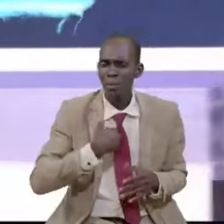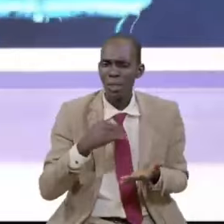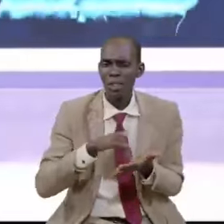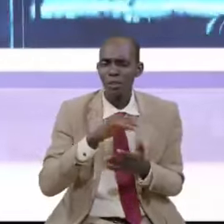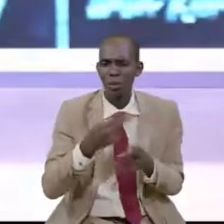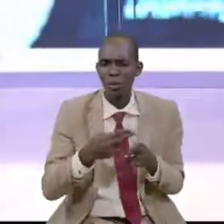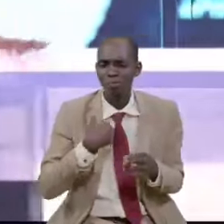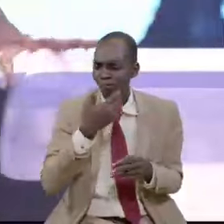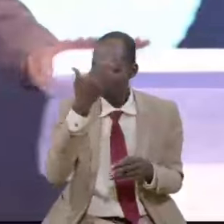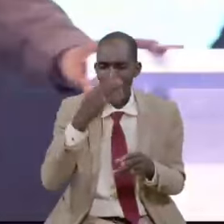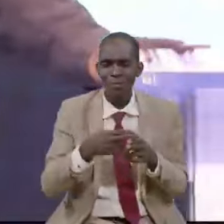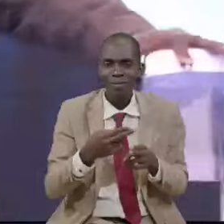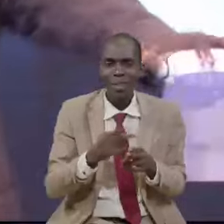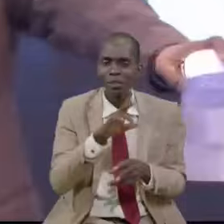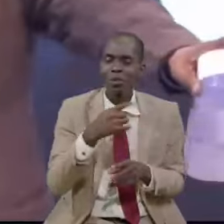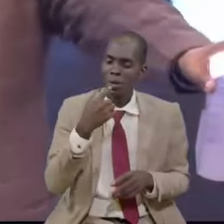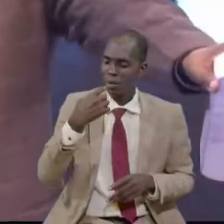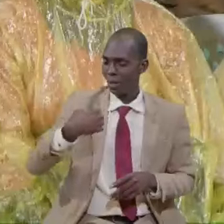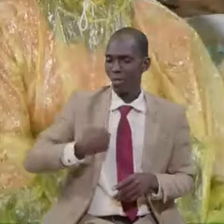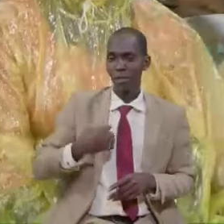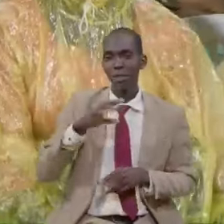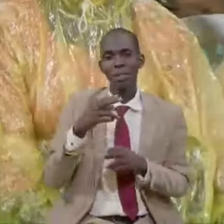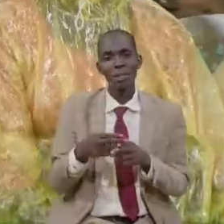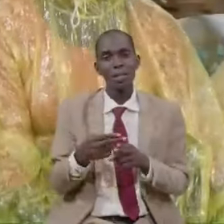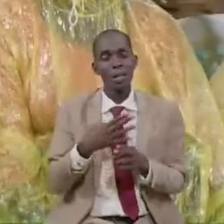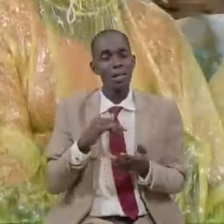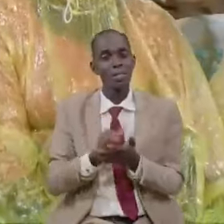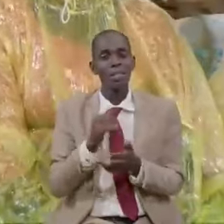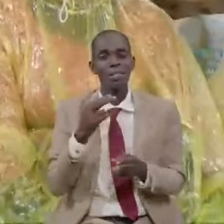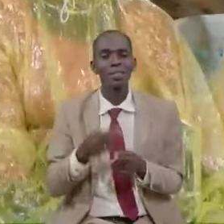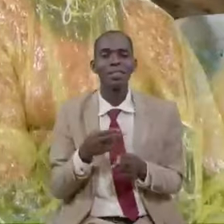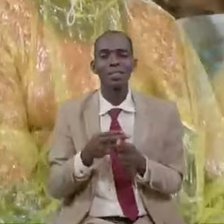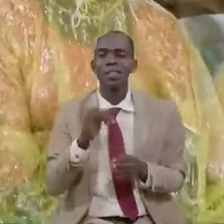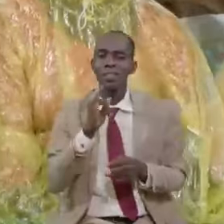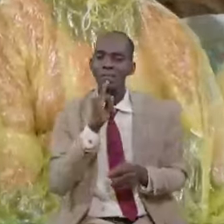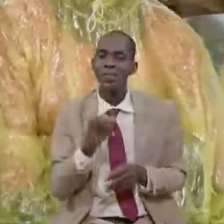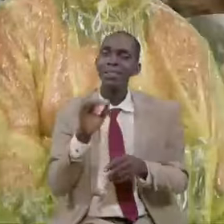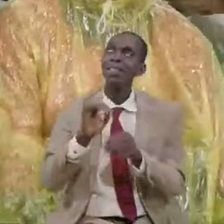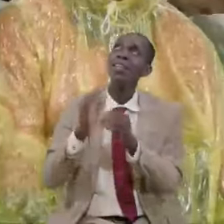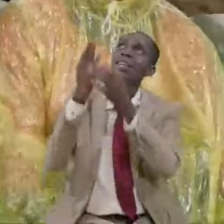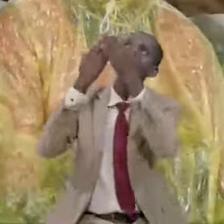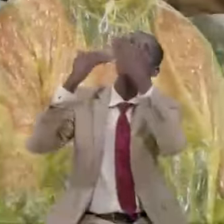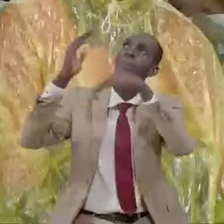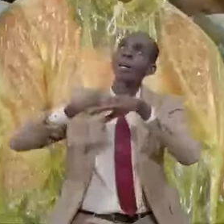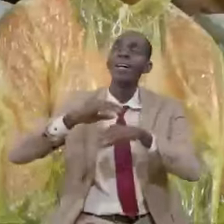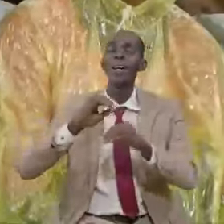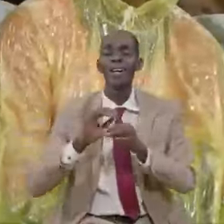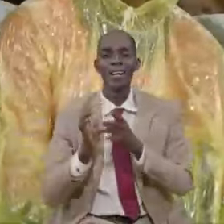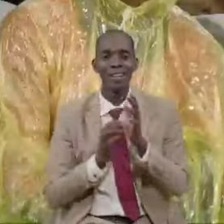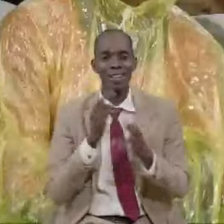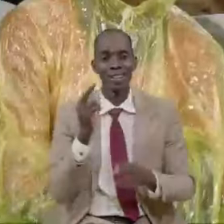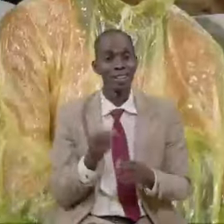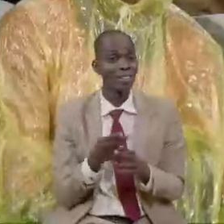your name, and that name is in heaven. Yeah. The same way I